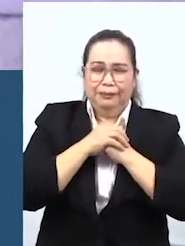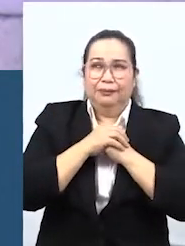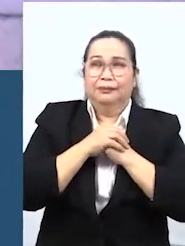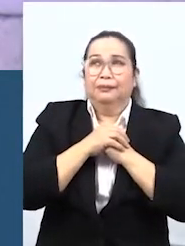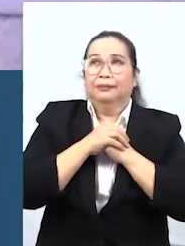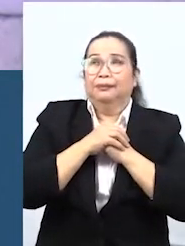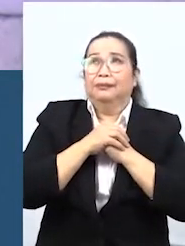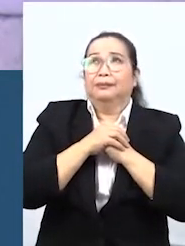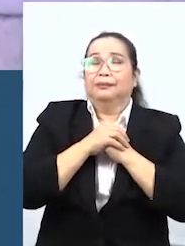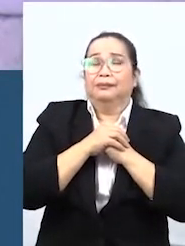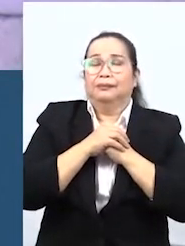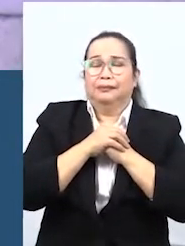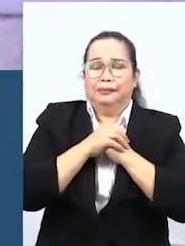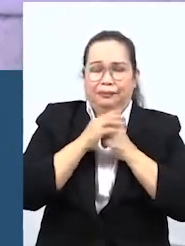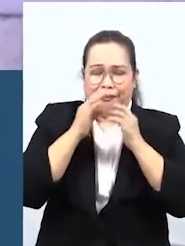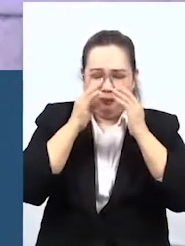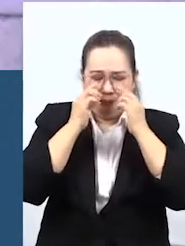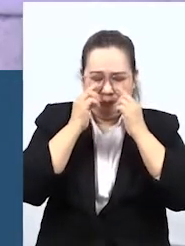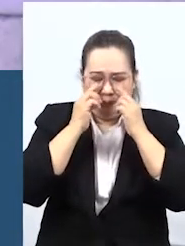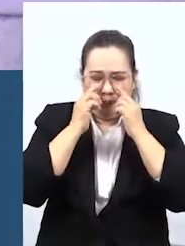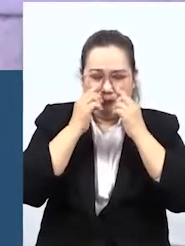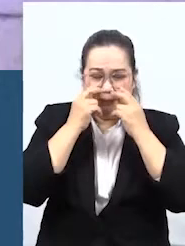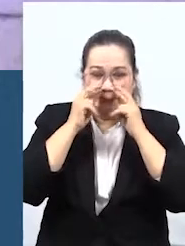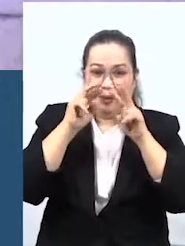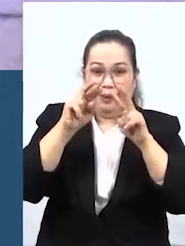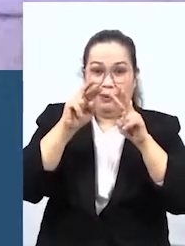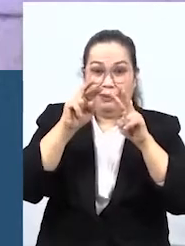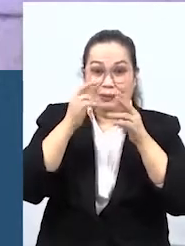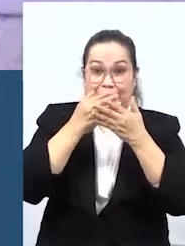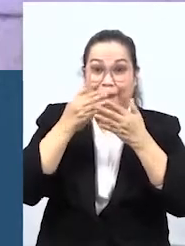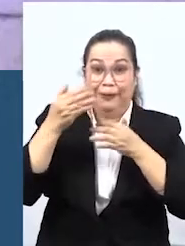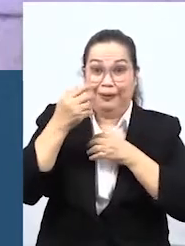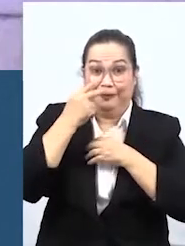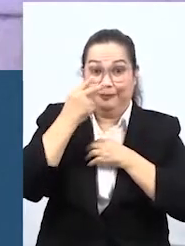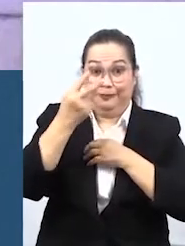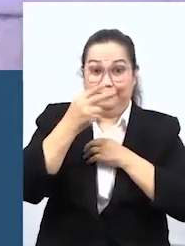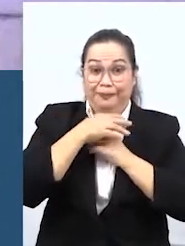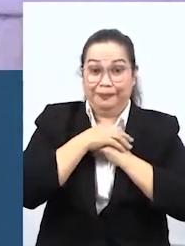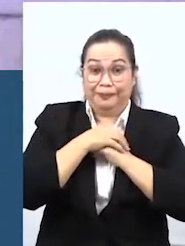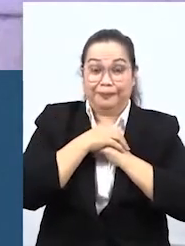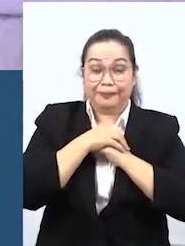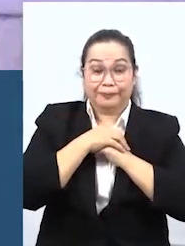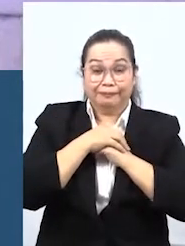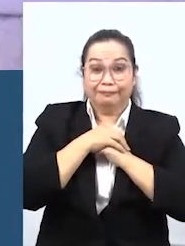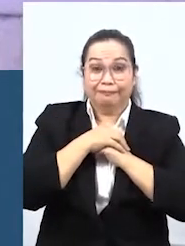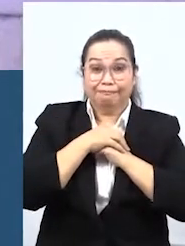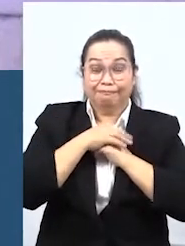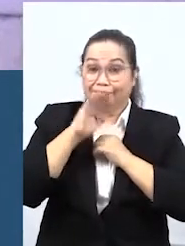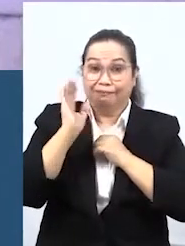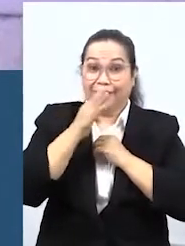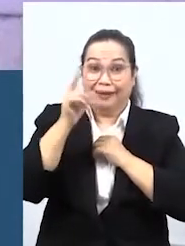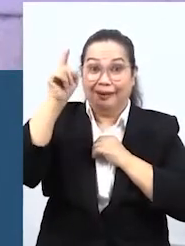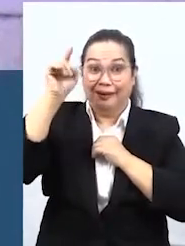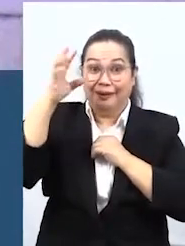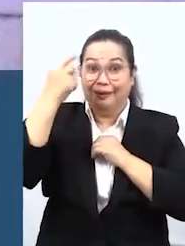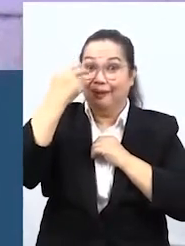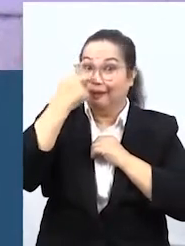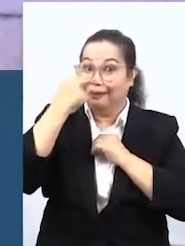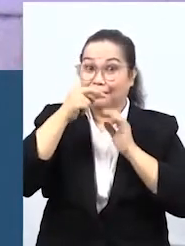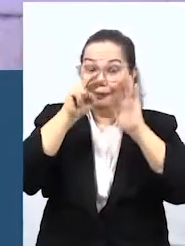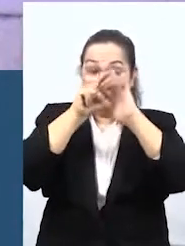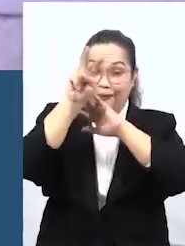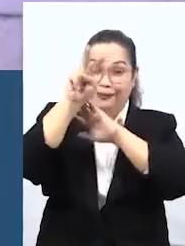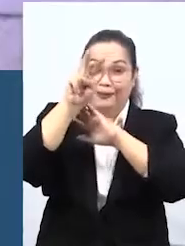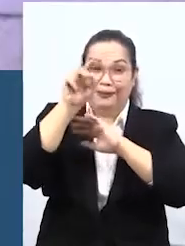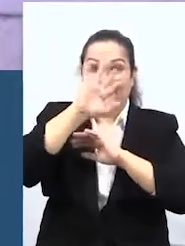crying close my eyes suddenly I saw something It's like God showed me a vision I don't